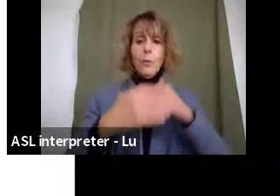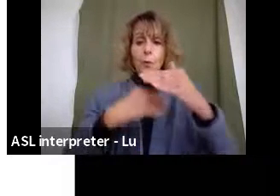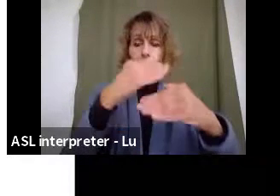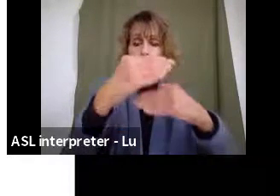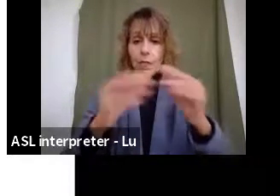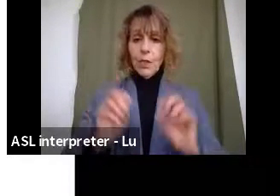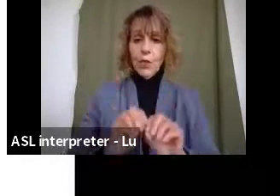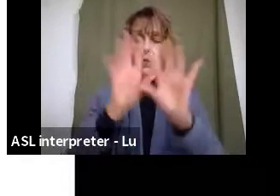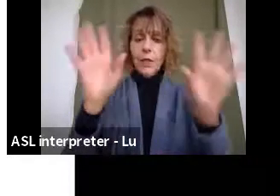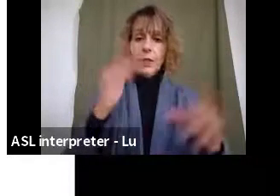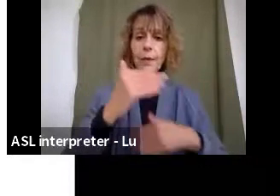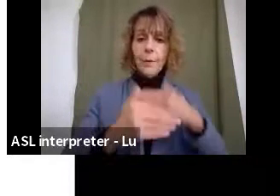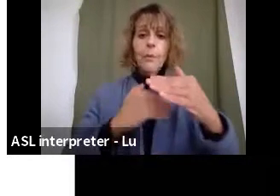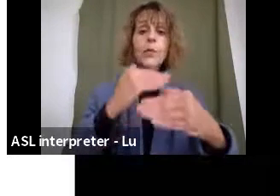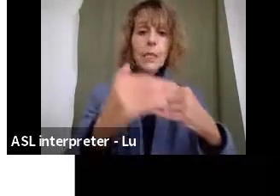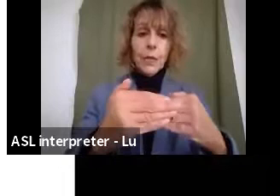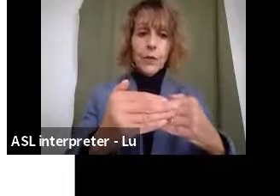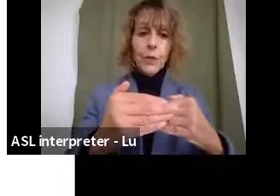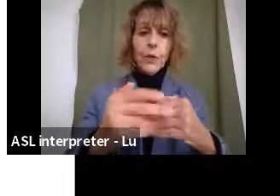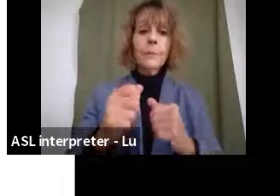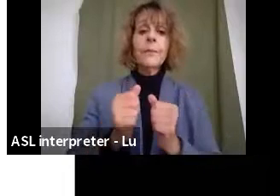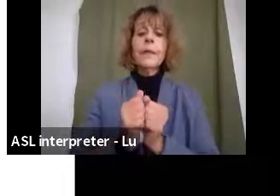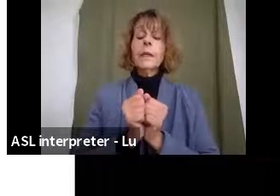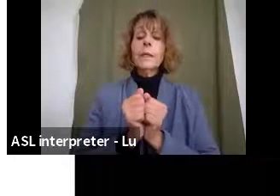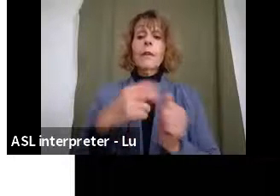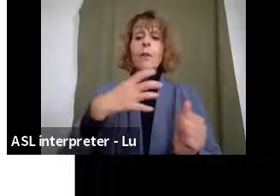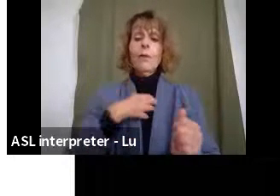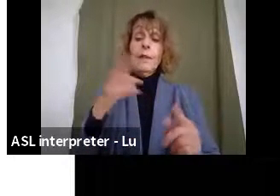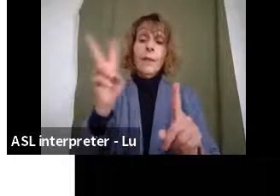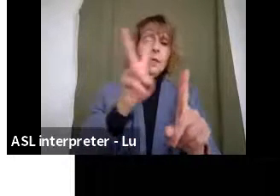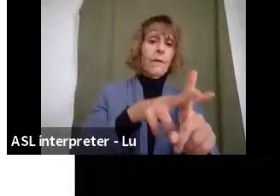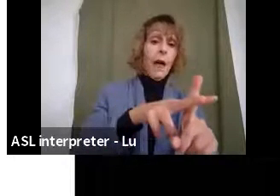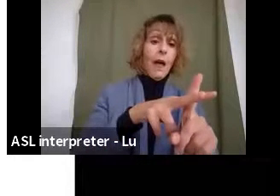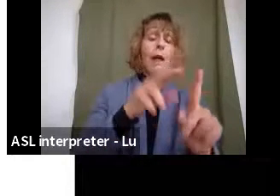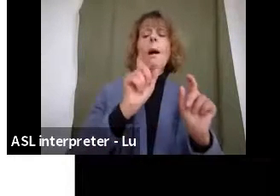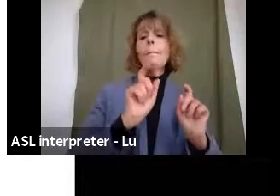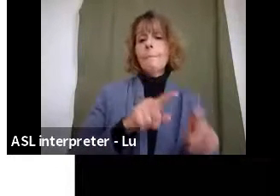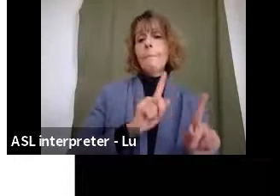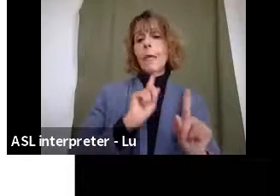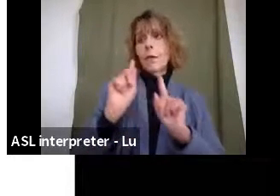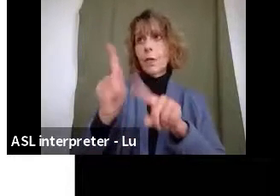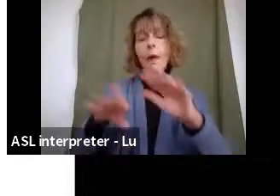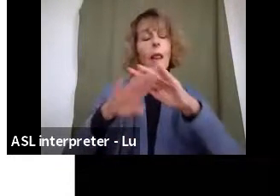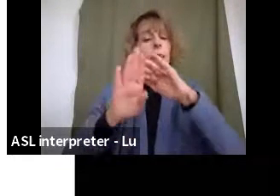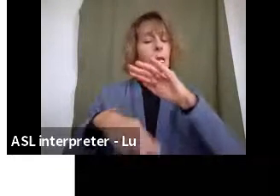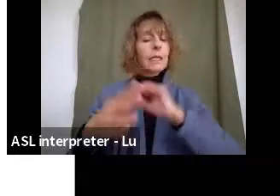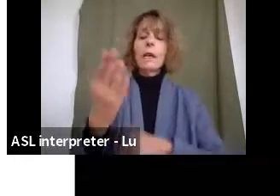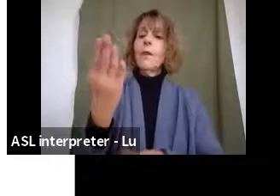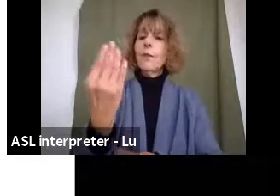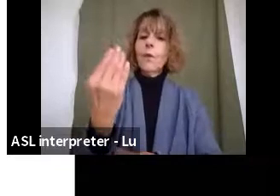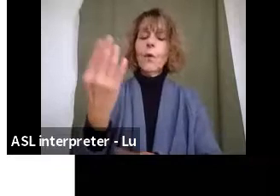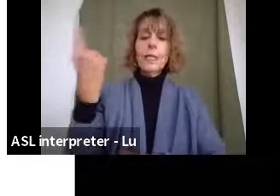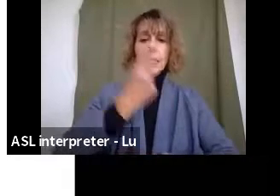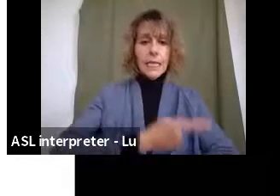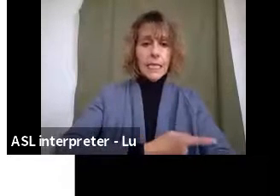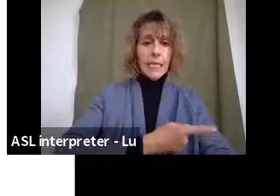provide a written response to a complaint within 14 days of receipt of a complaint. And a complaint does not have to